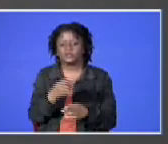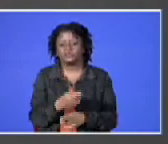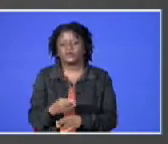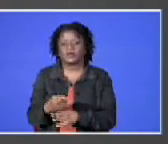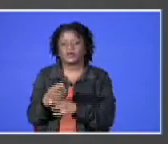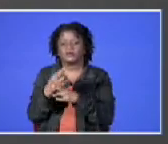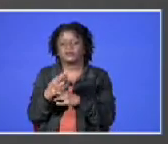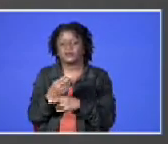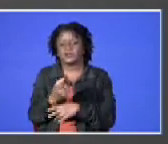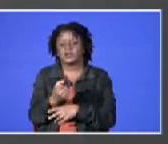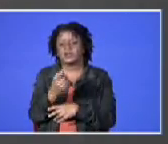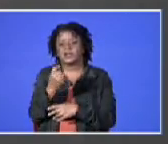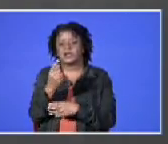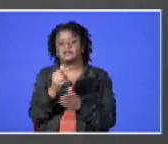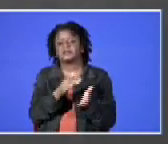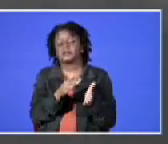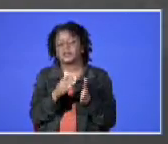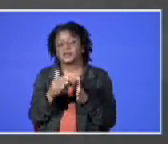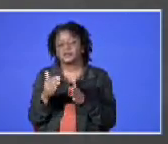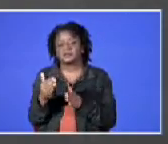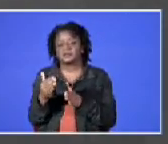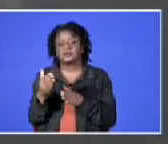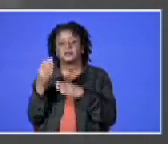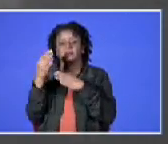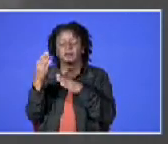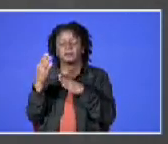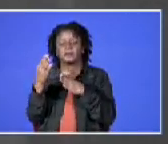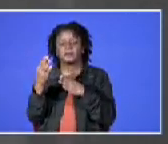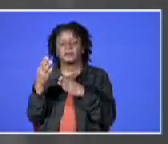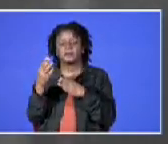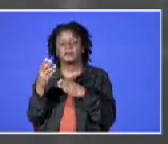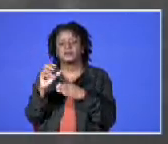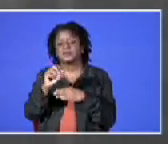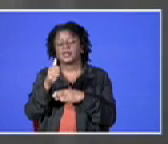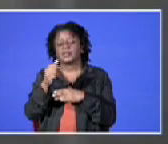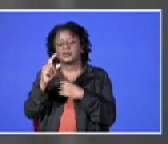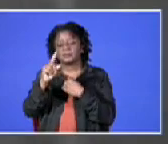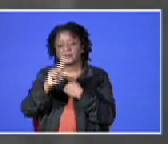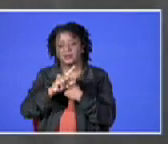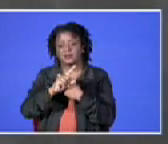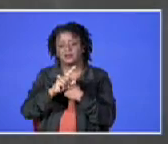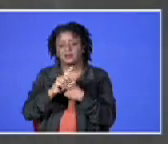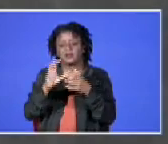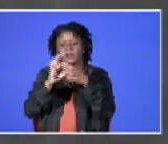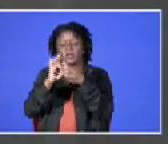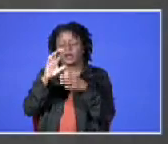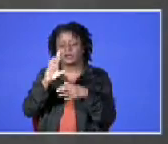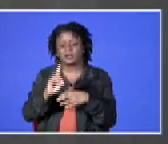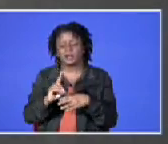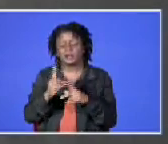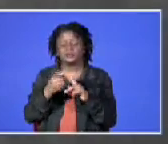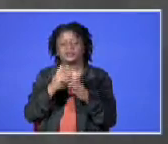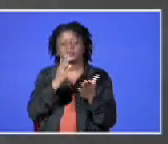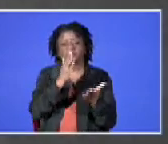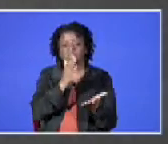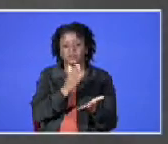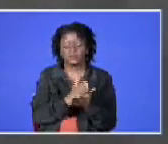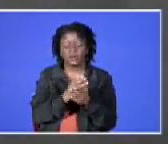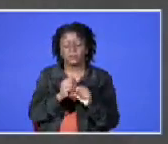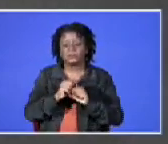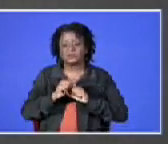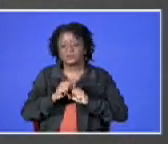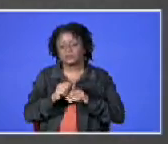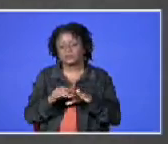Well, the Bahamas now is faced with another month of curfews and lockdowns to stop the spread of COVID-19. That coming from Prime Minister the